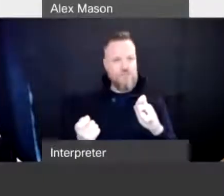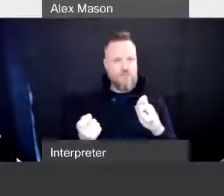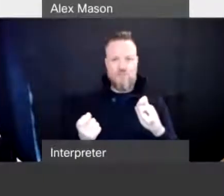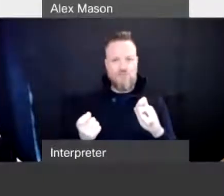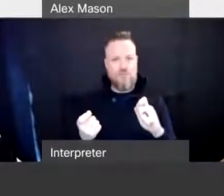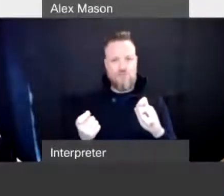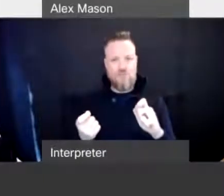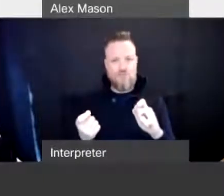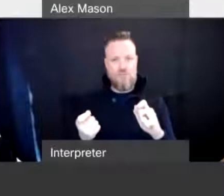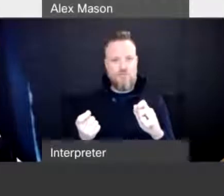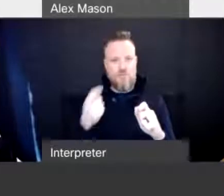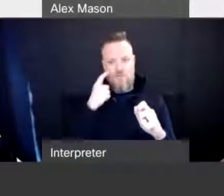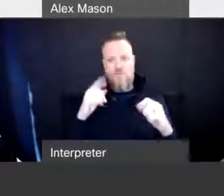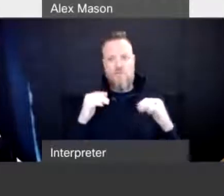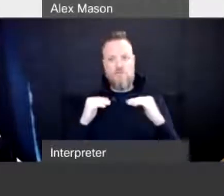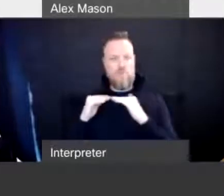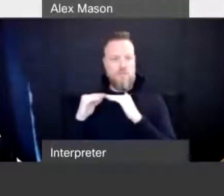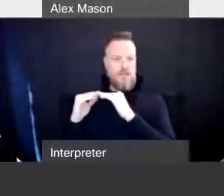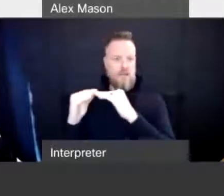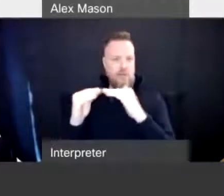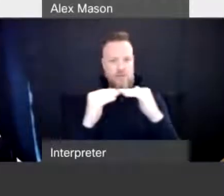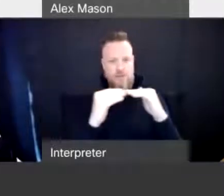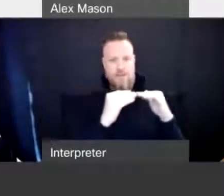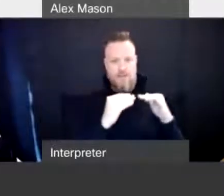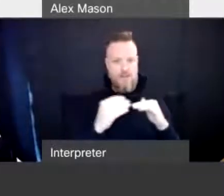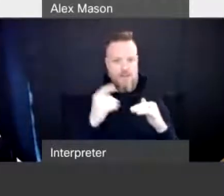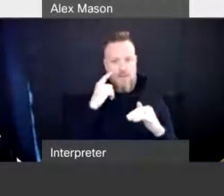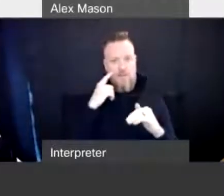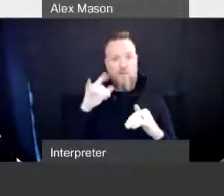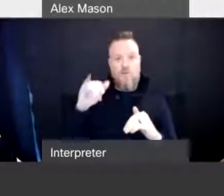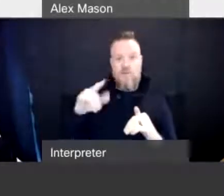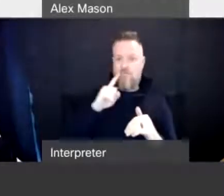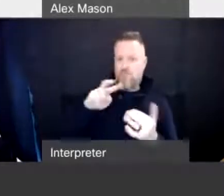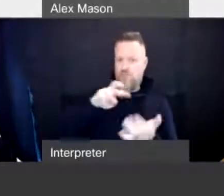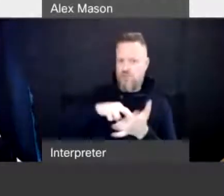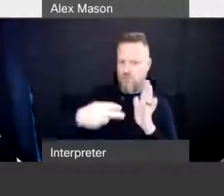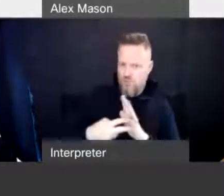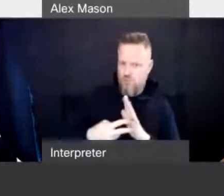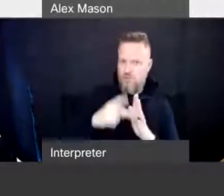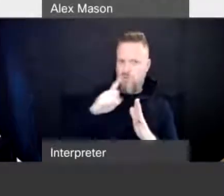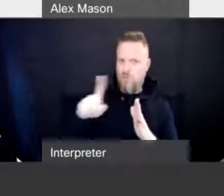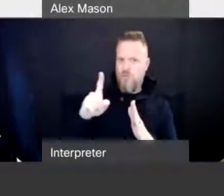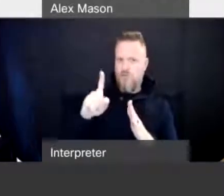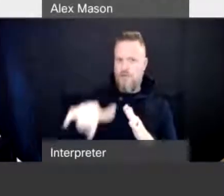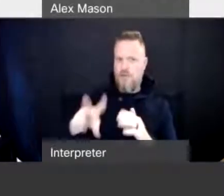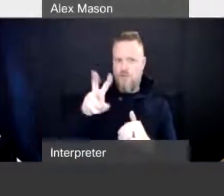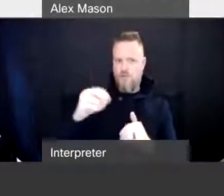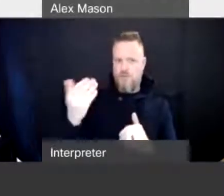the equity related to the intent of what the law is.